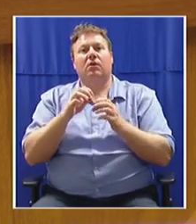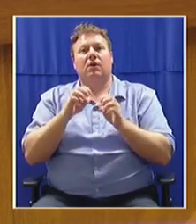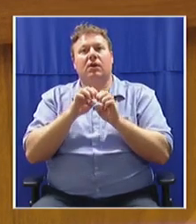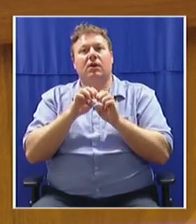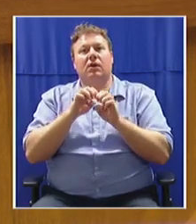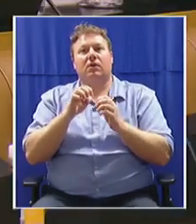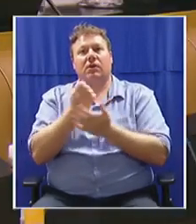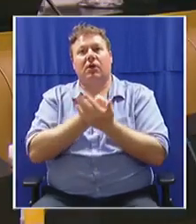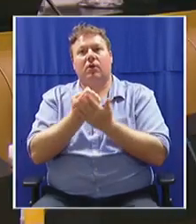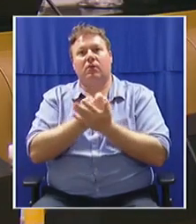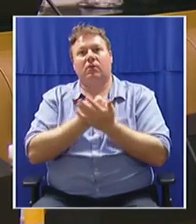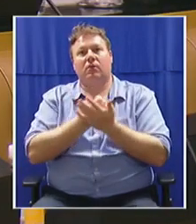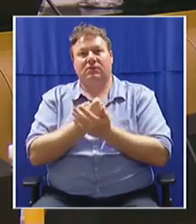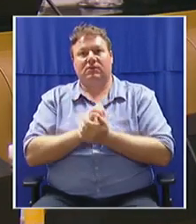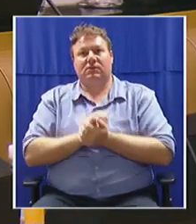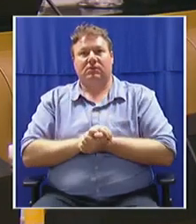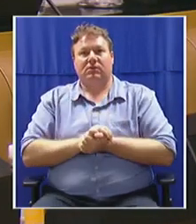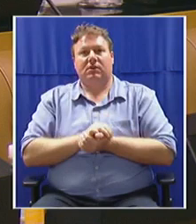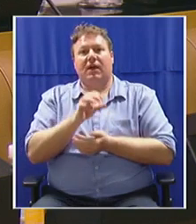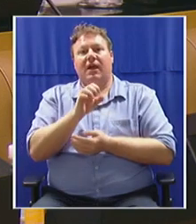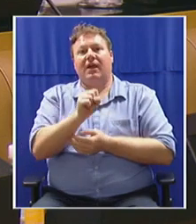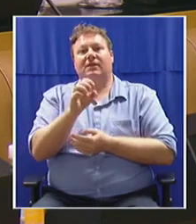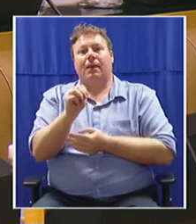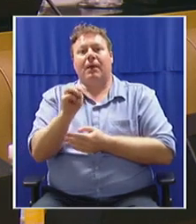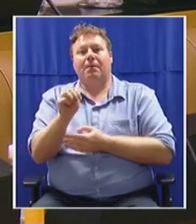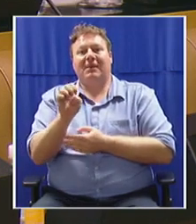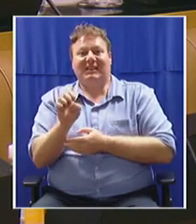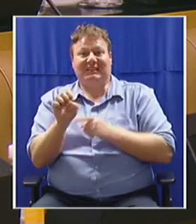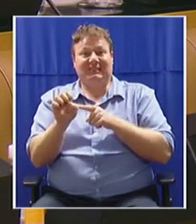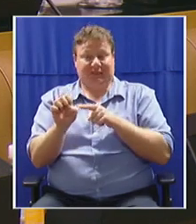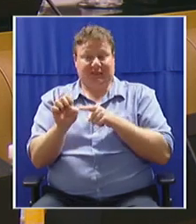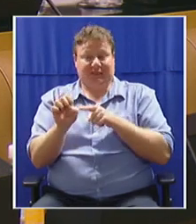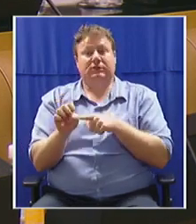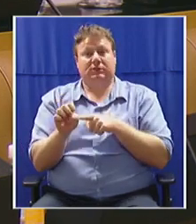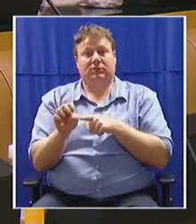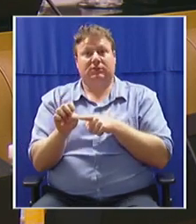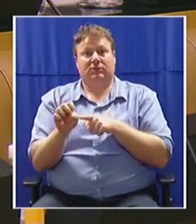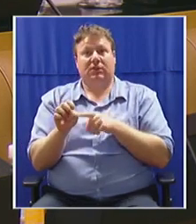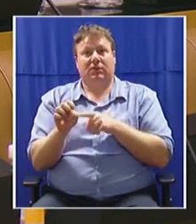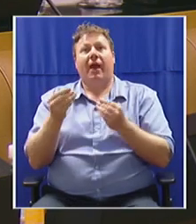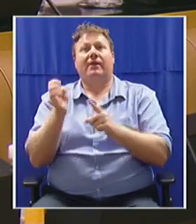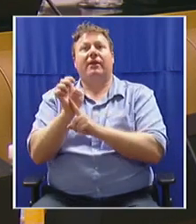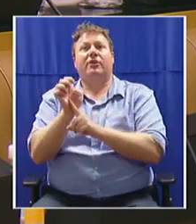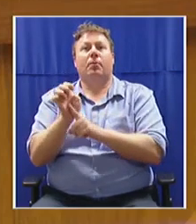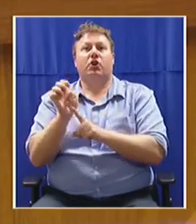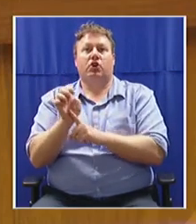is that our SMMEs in particular and our entrepreneurs in general